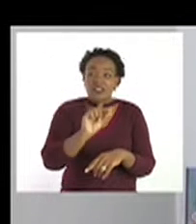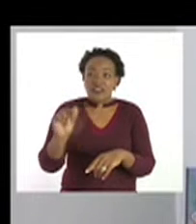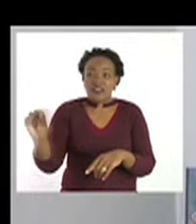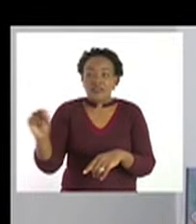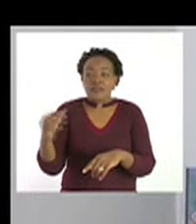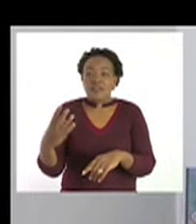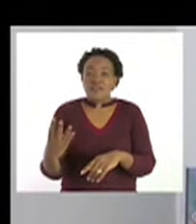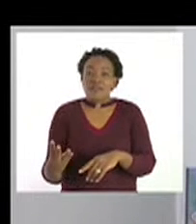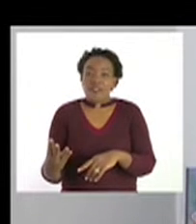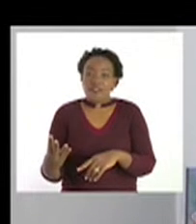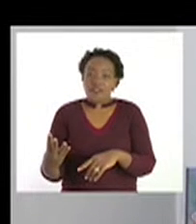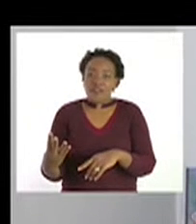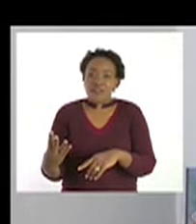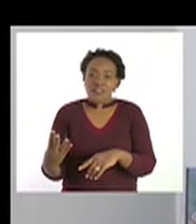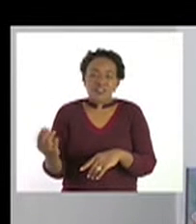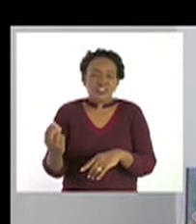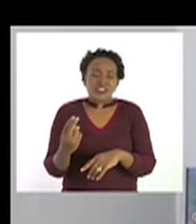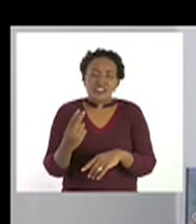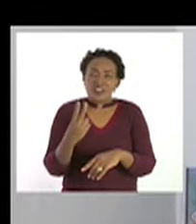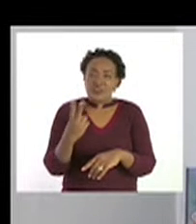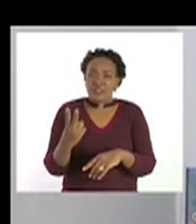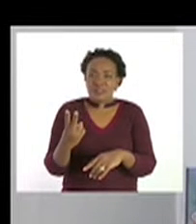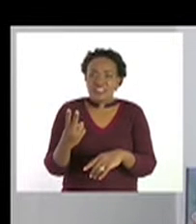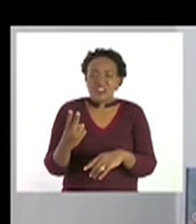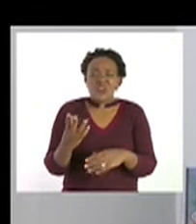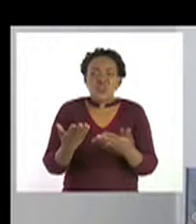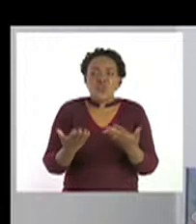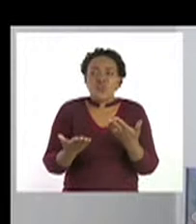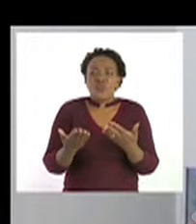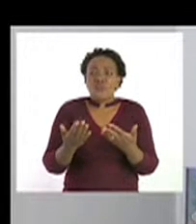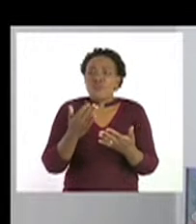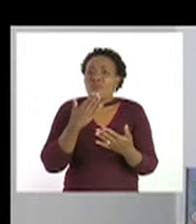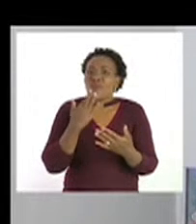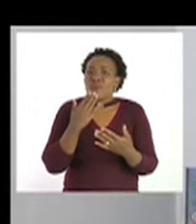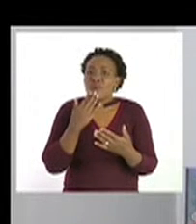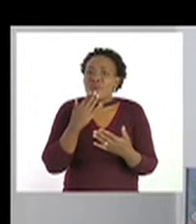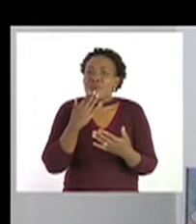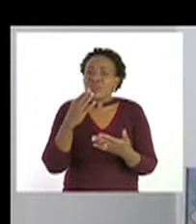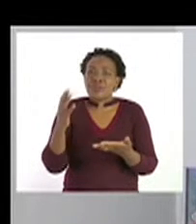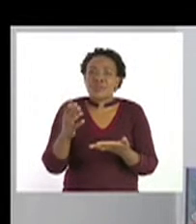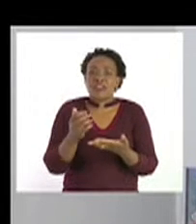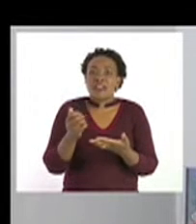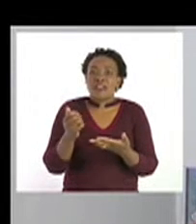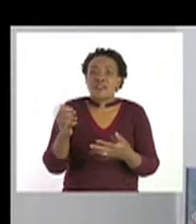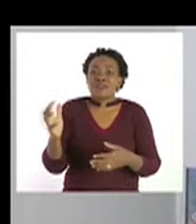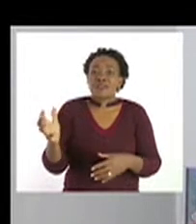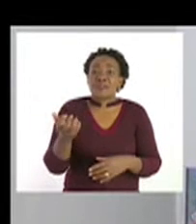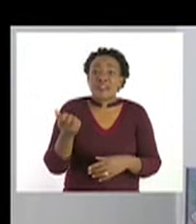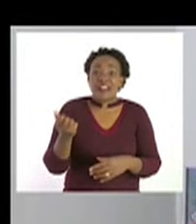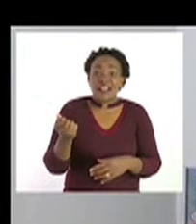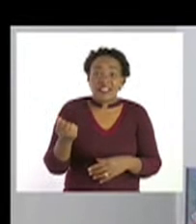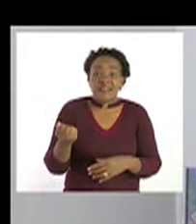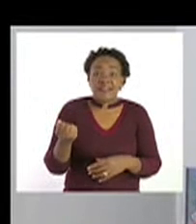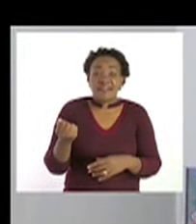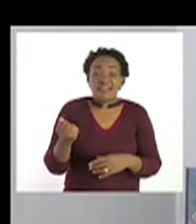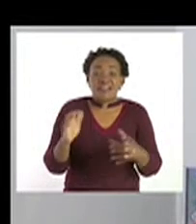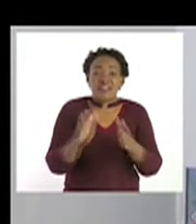Okay. We want to see who is going to eat the bigger piece of pizza.